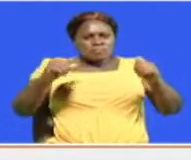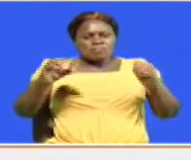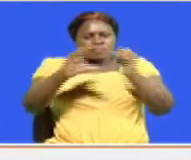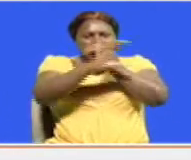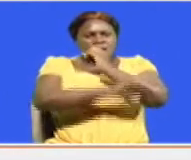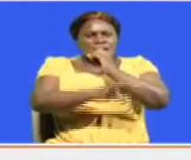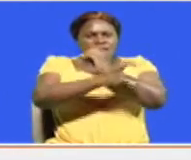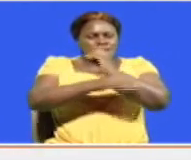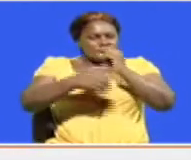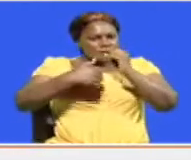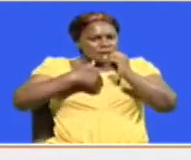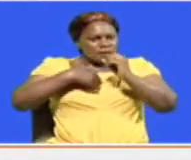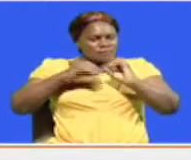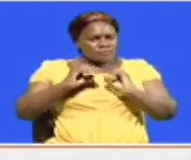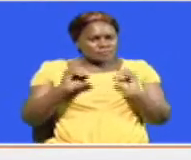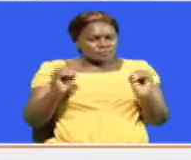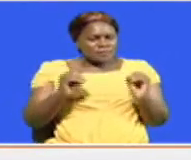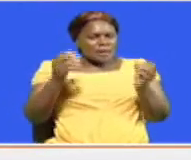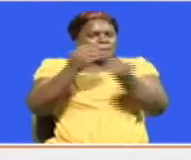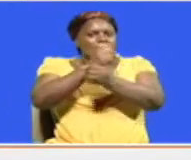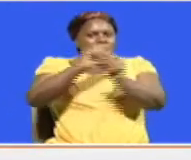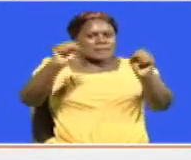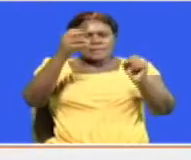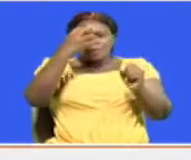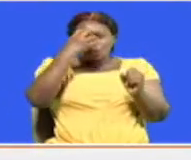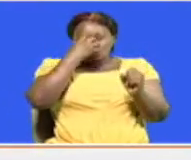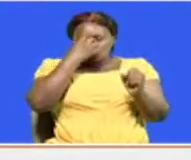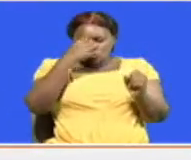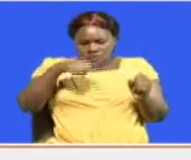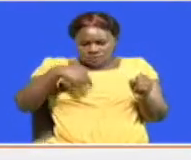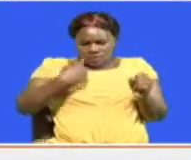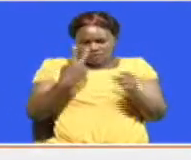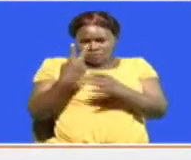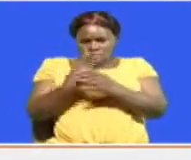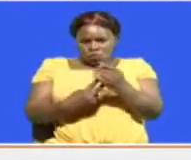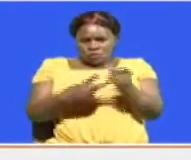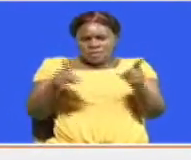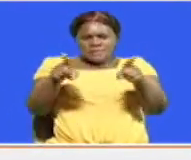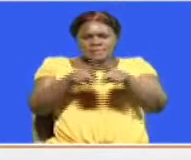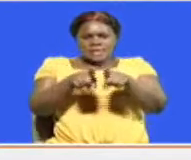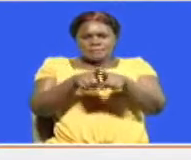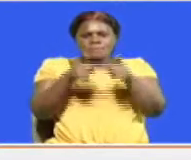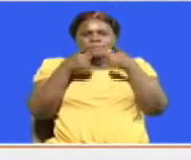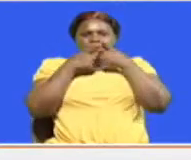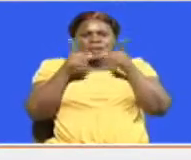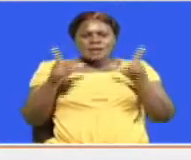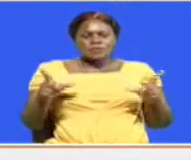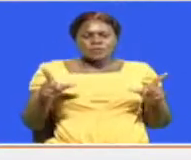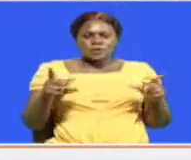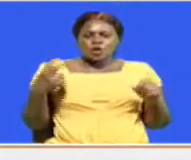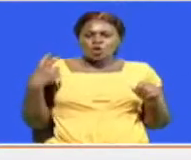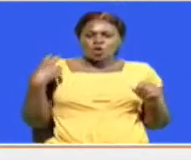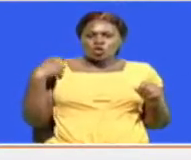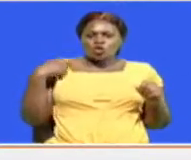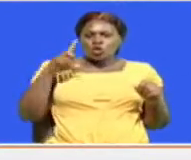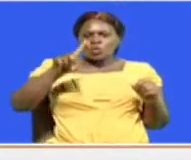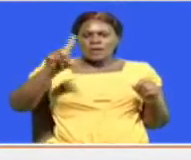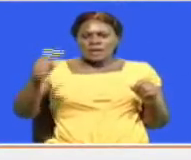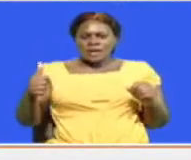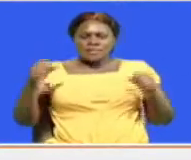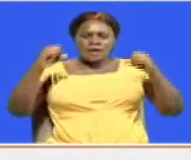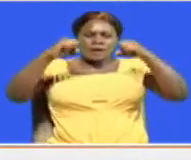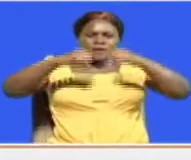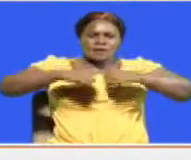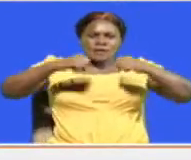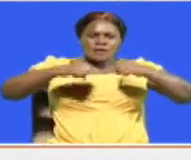government. President William Ruto and I talk the same language. We consult, we agree,